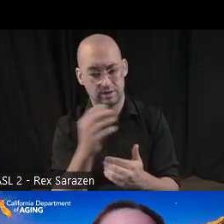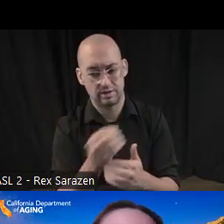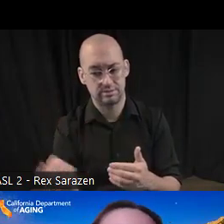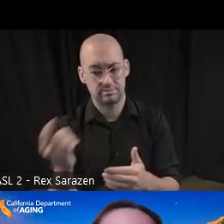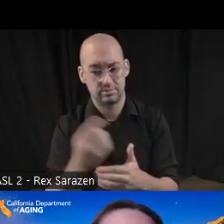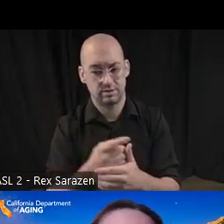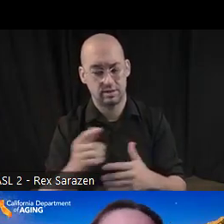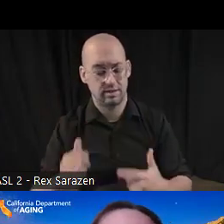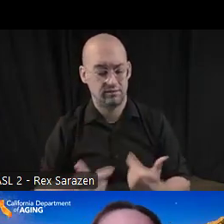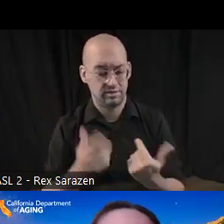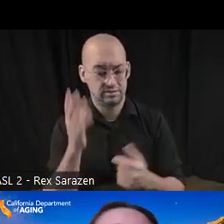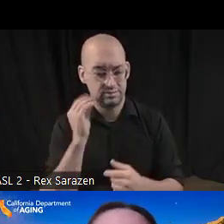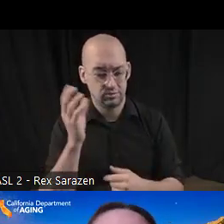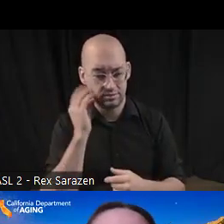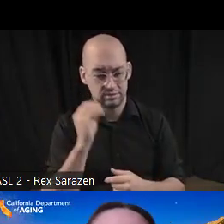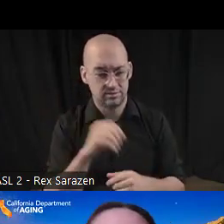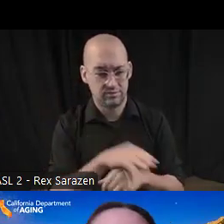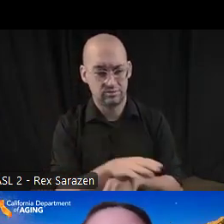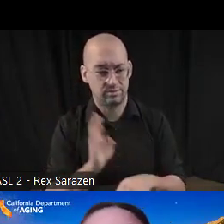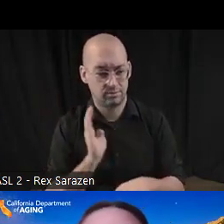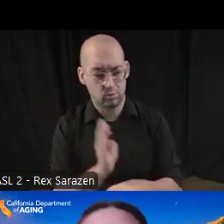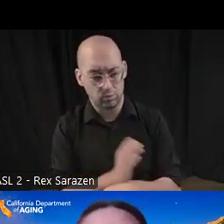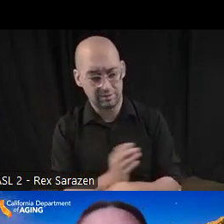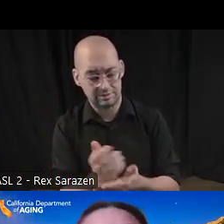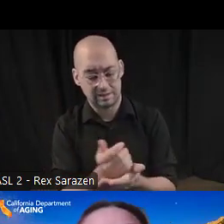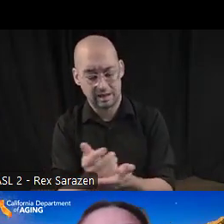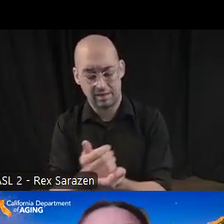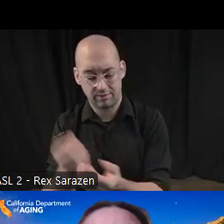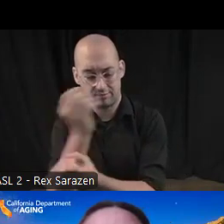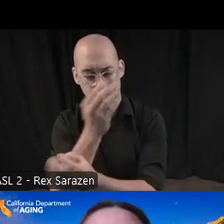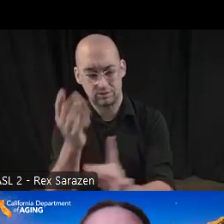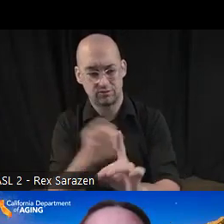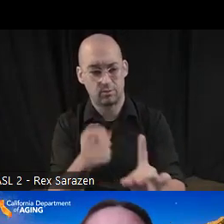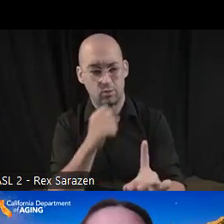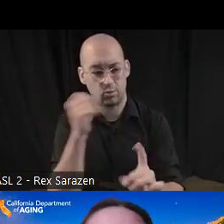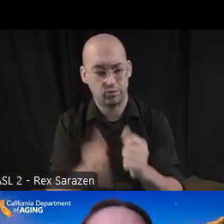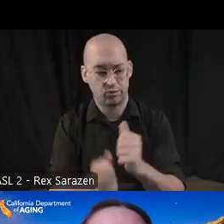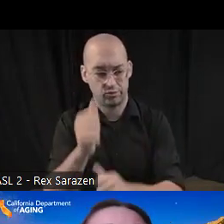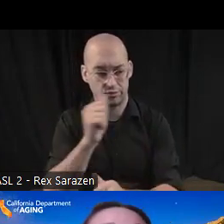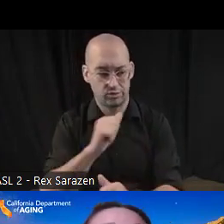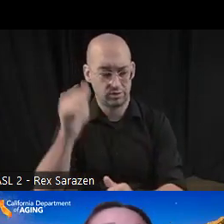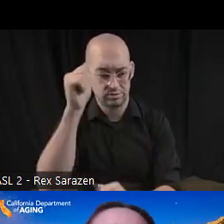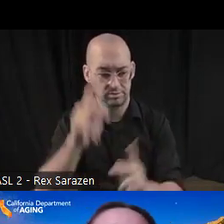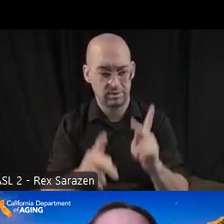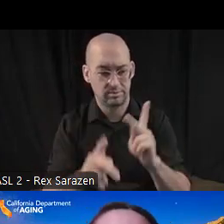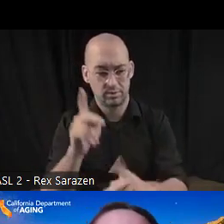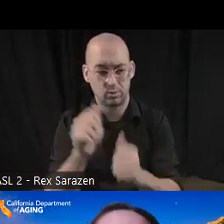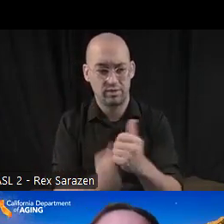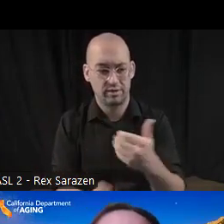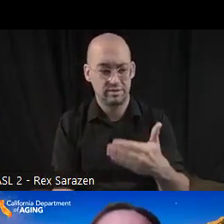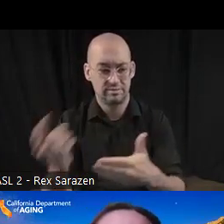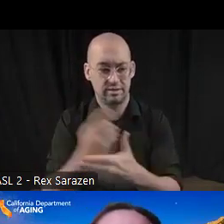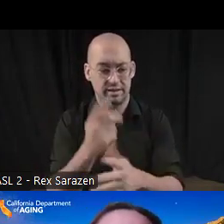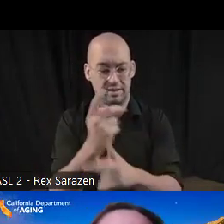Advisory Board, or the ADLI, is to gather input from older adults, people with disabilities, and caregivers to help inform